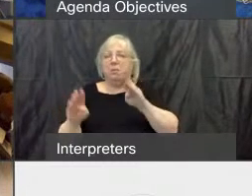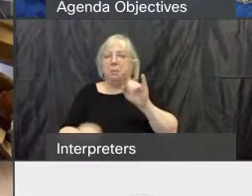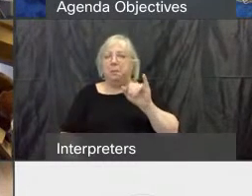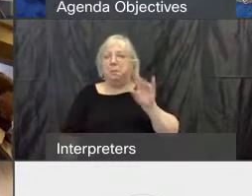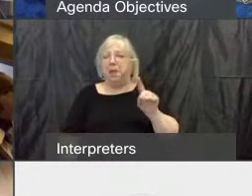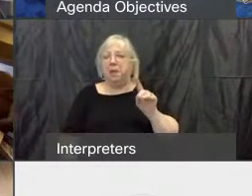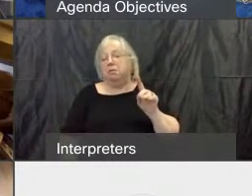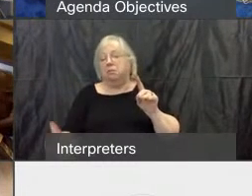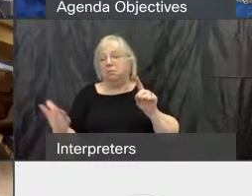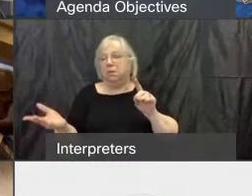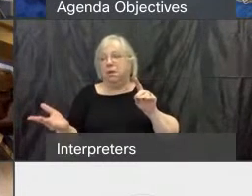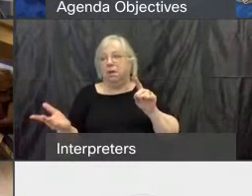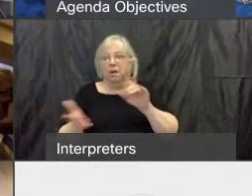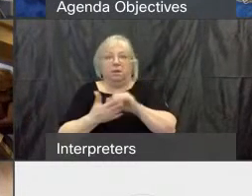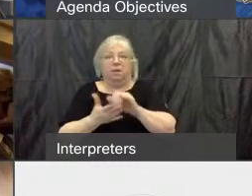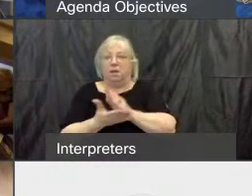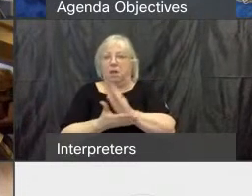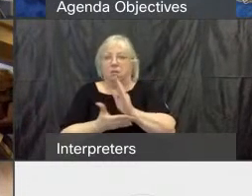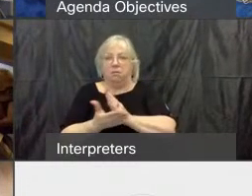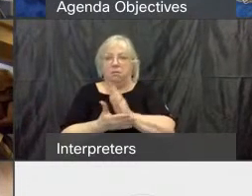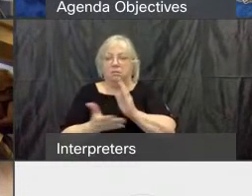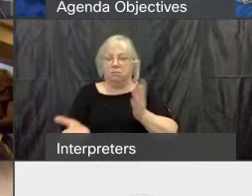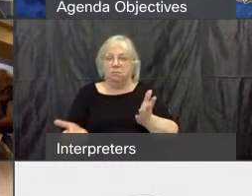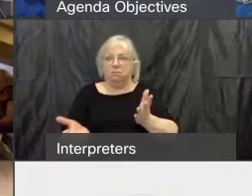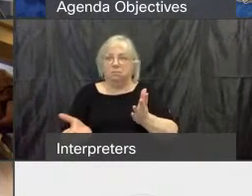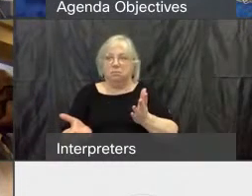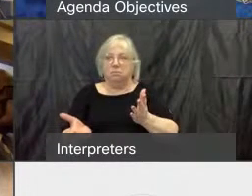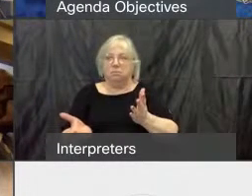And that's okay.